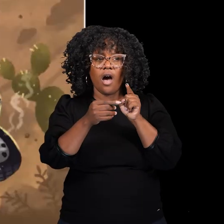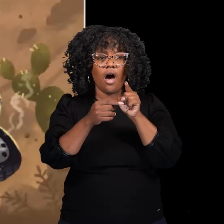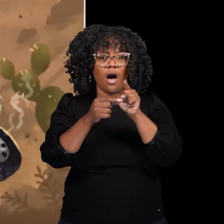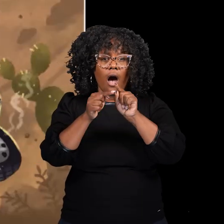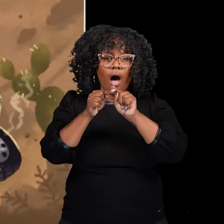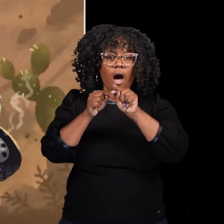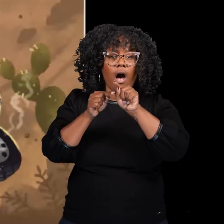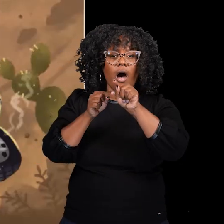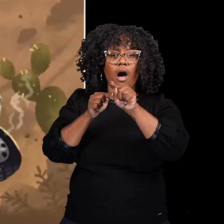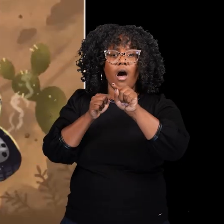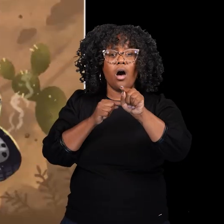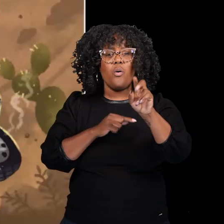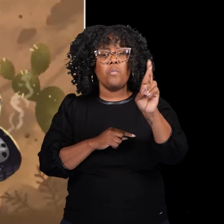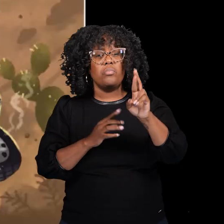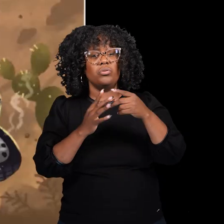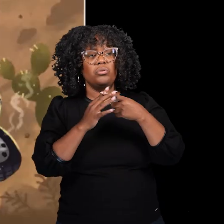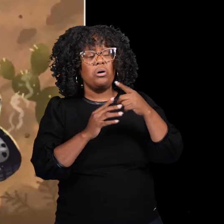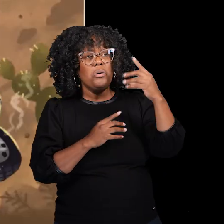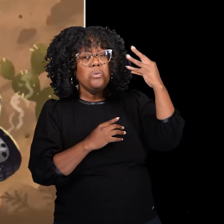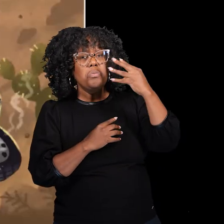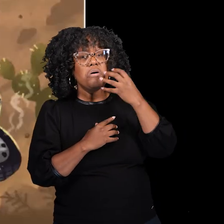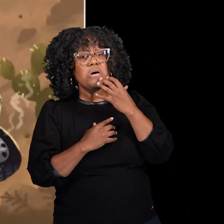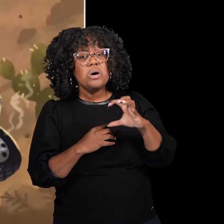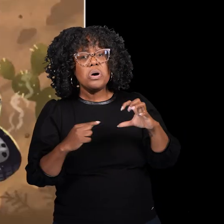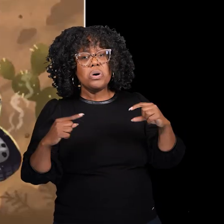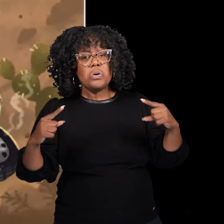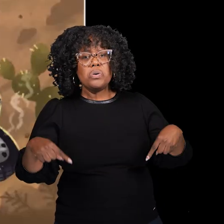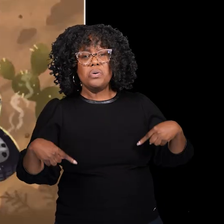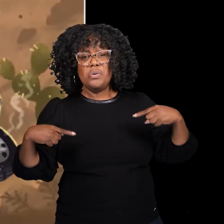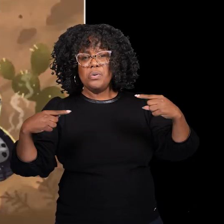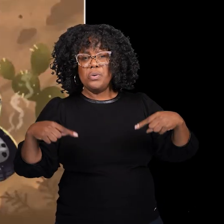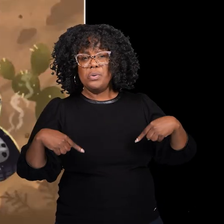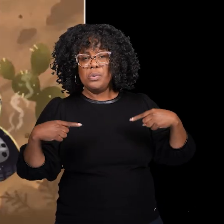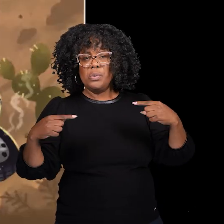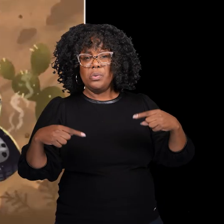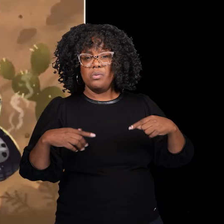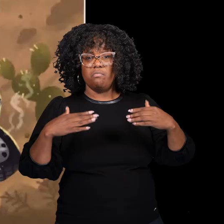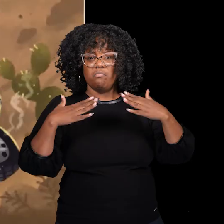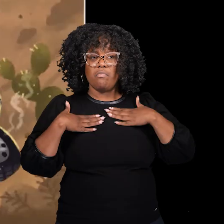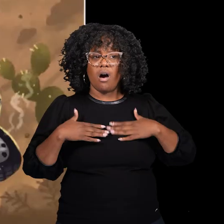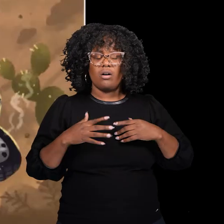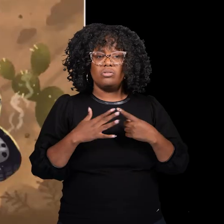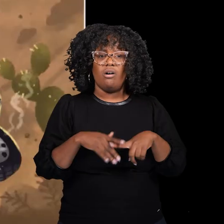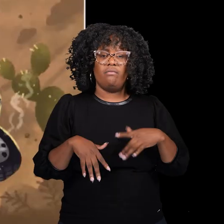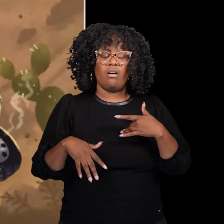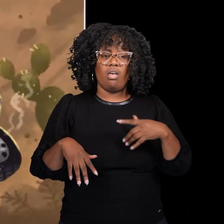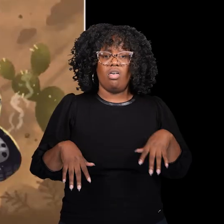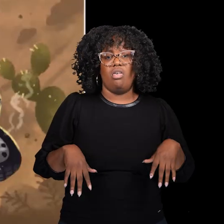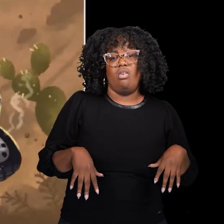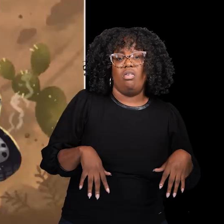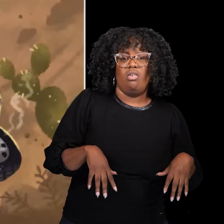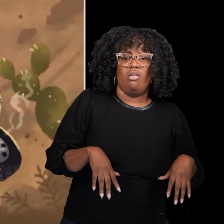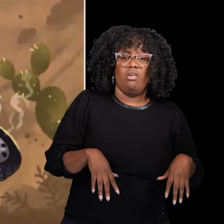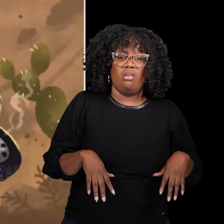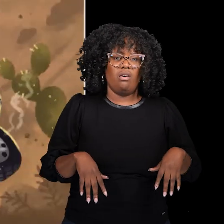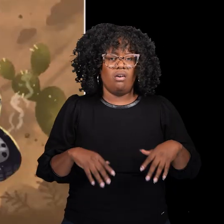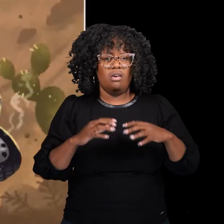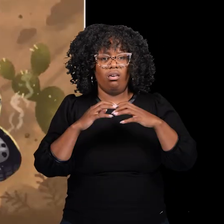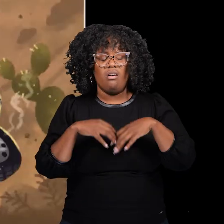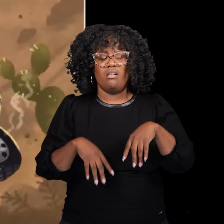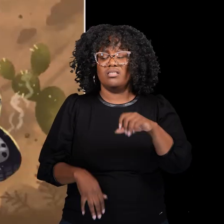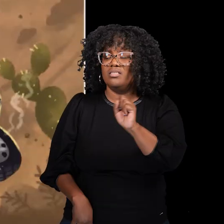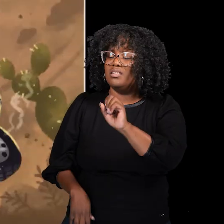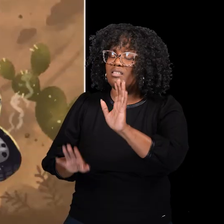down the other side of the checkpoint, Ruby's tires have heat waves rising from them, and her square body sags with